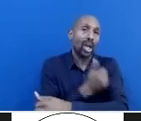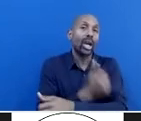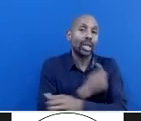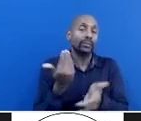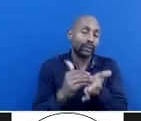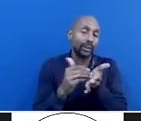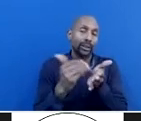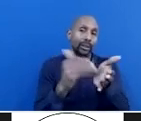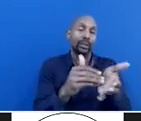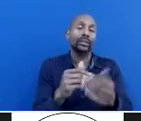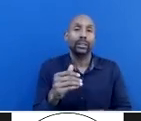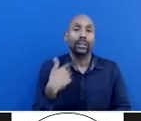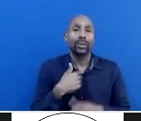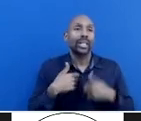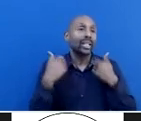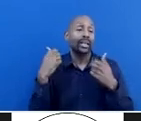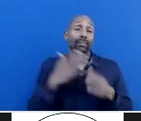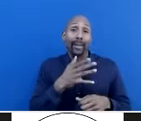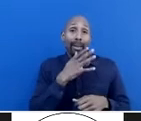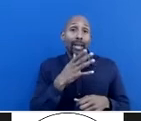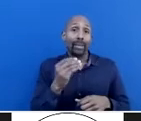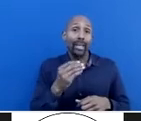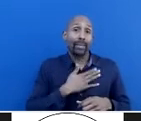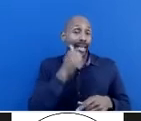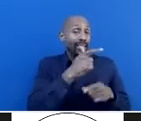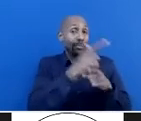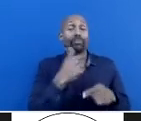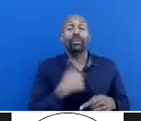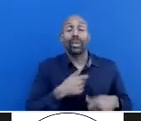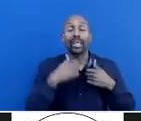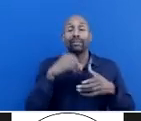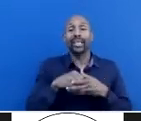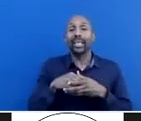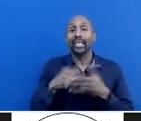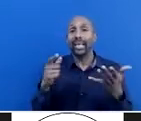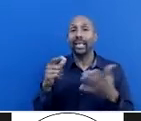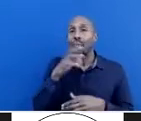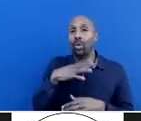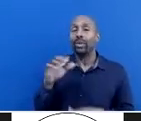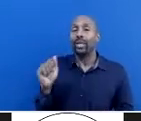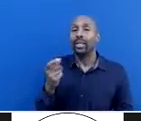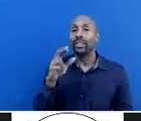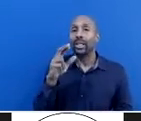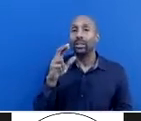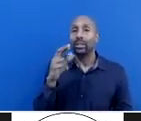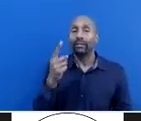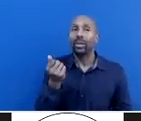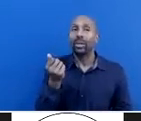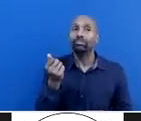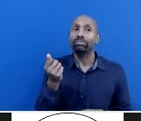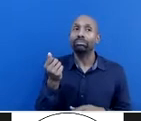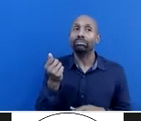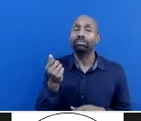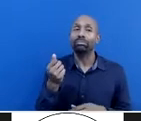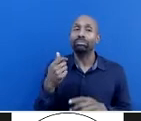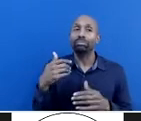We lived in a battered women's shelter for a little while after that, before being raised for most of the rest of my life by a